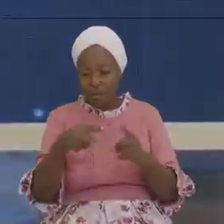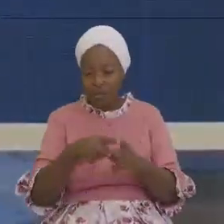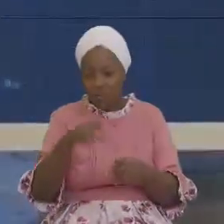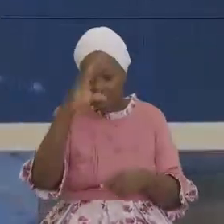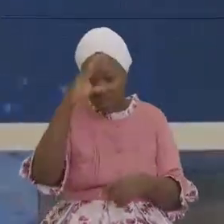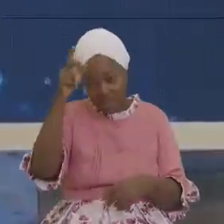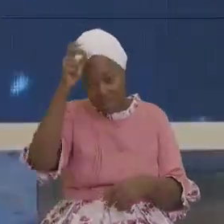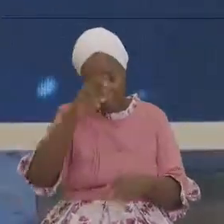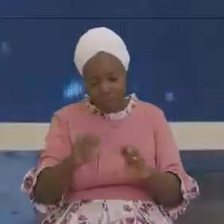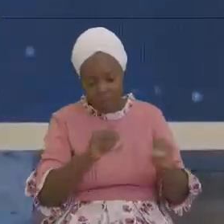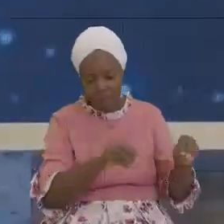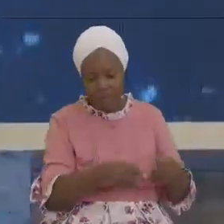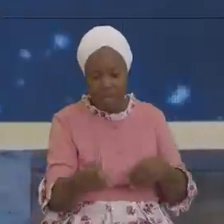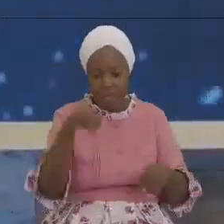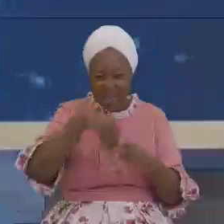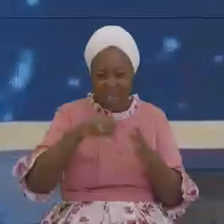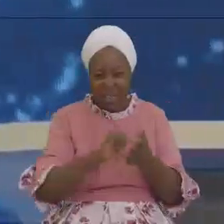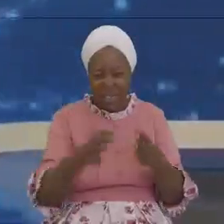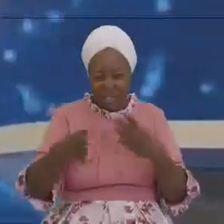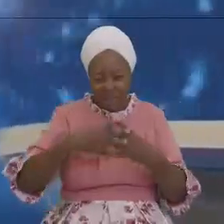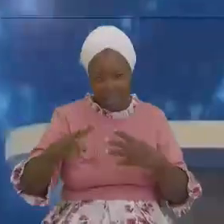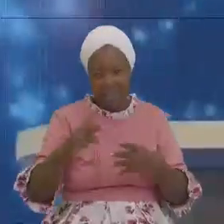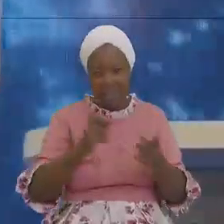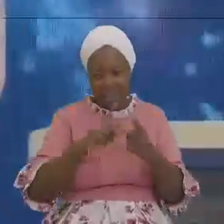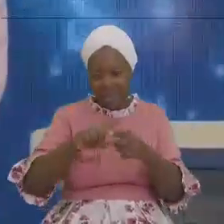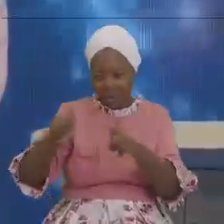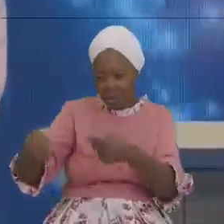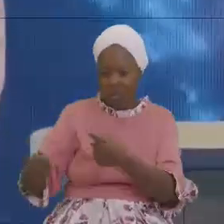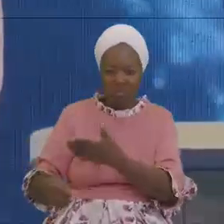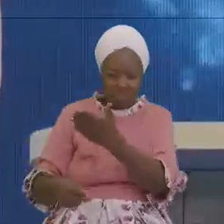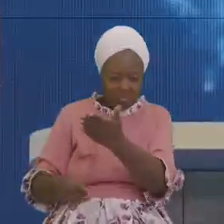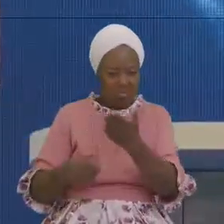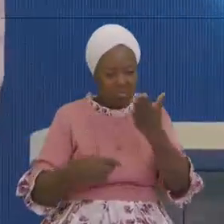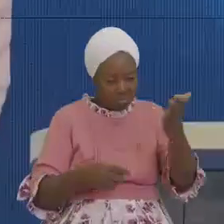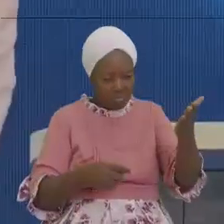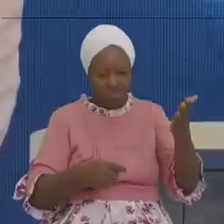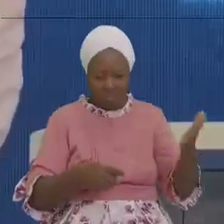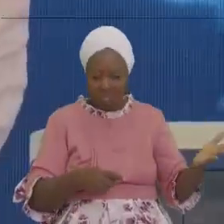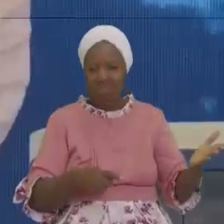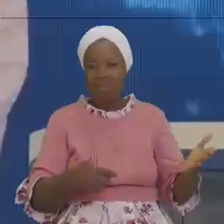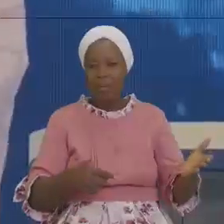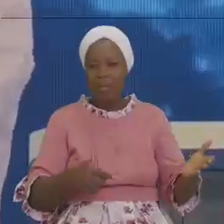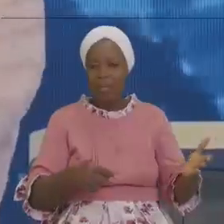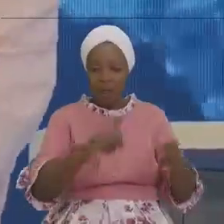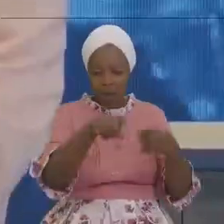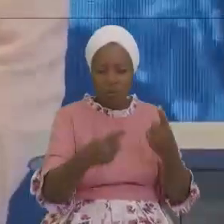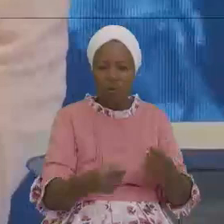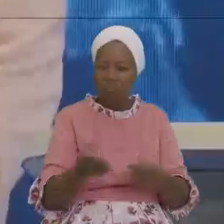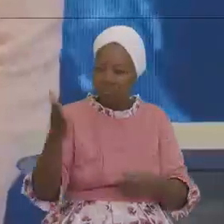cage, he goes up and down, he goes to and